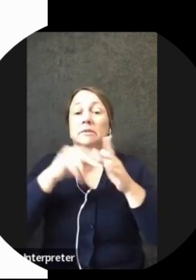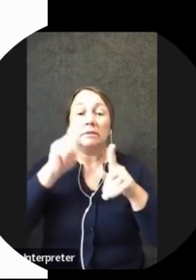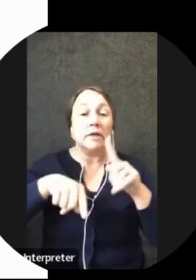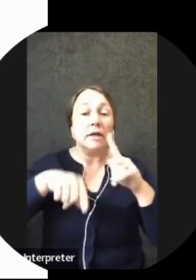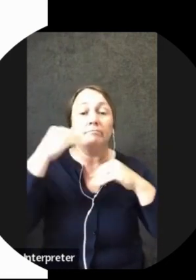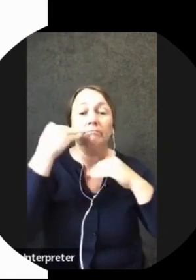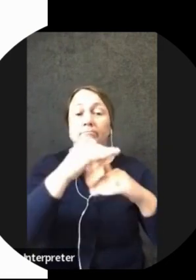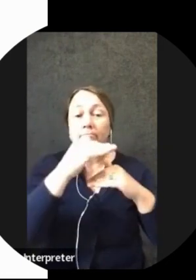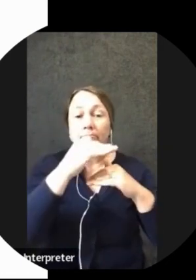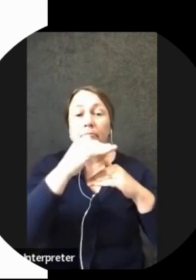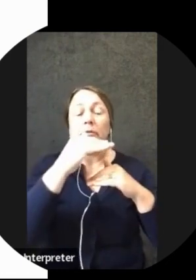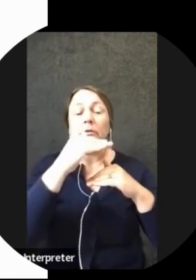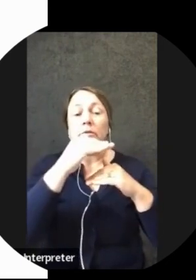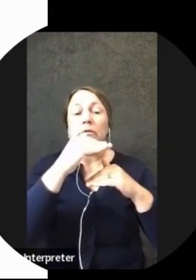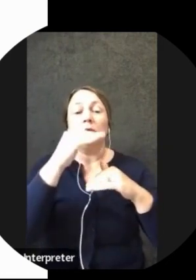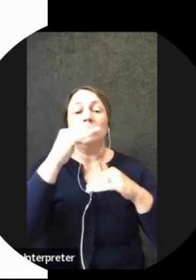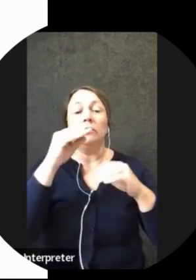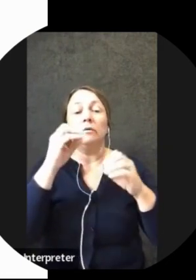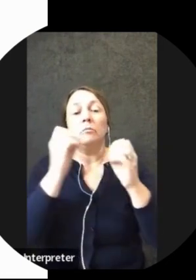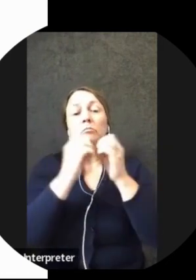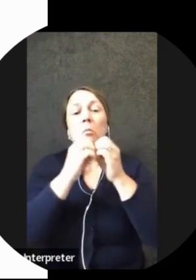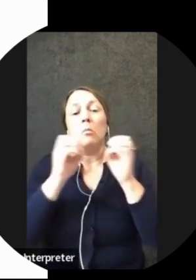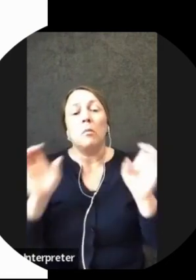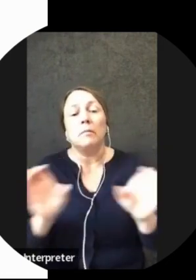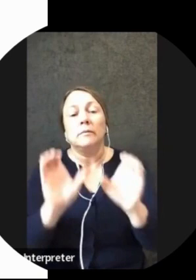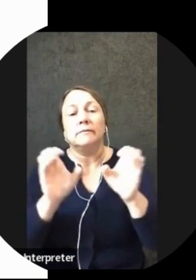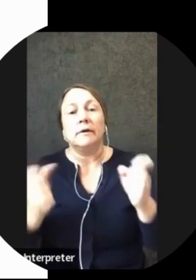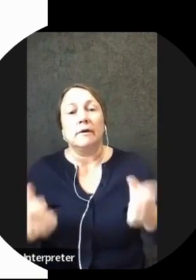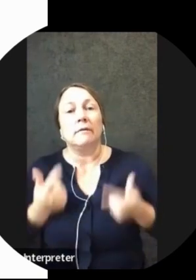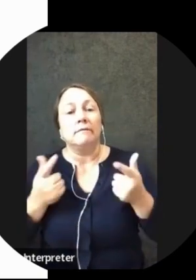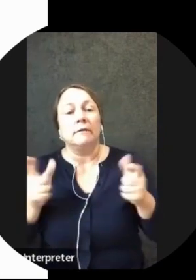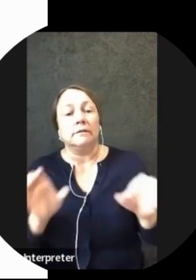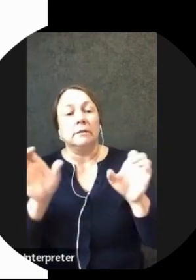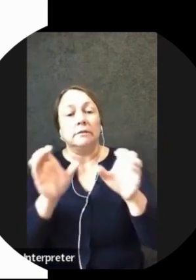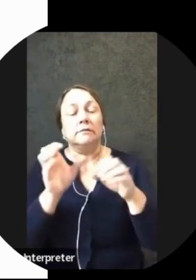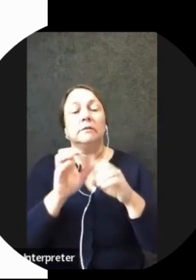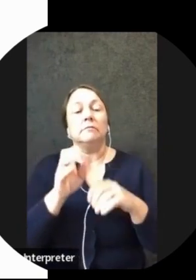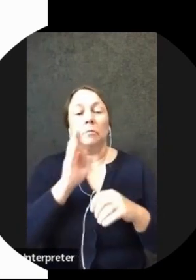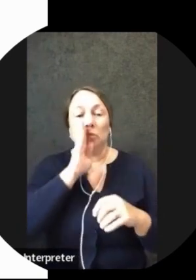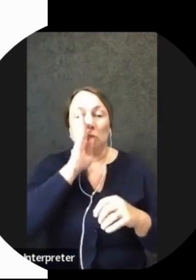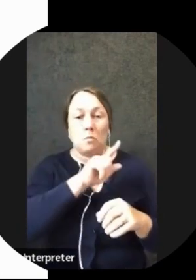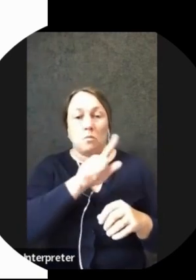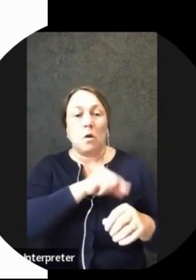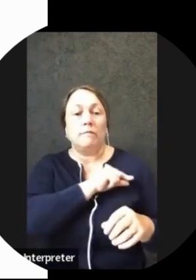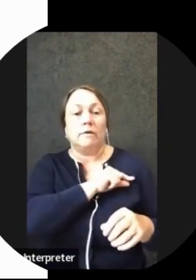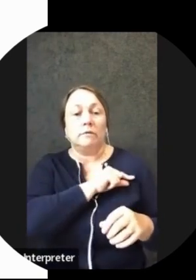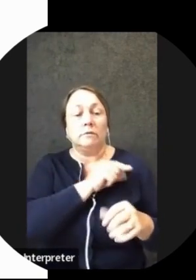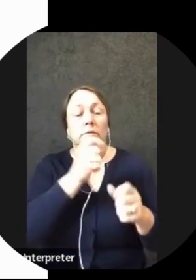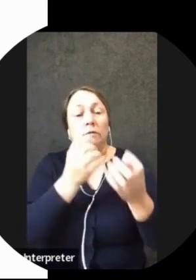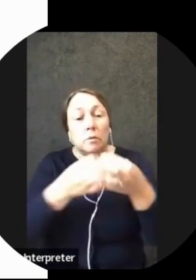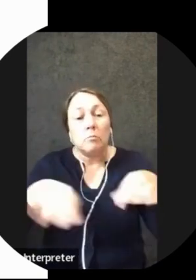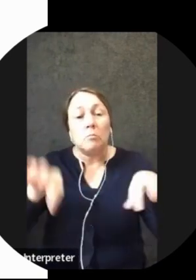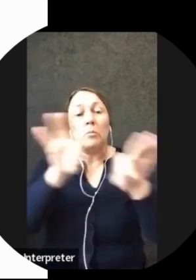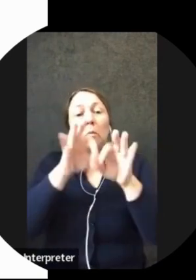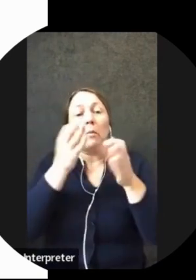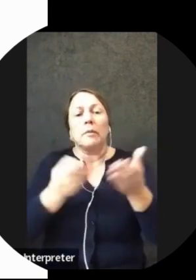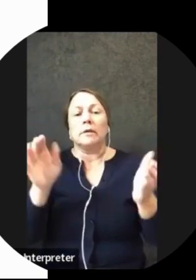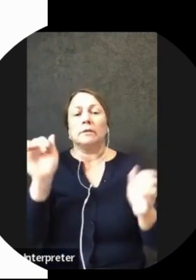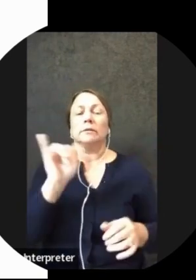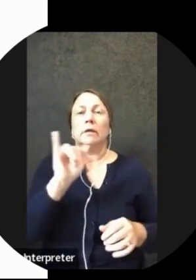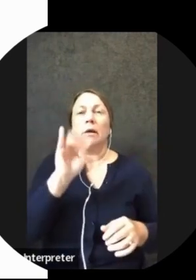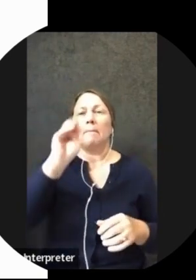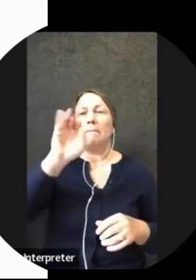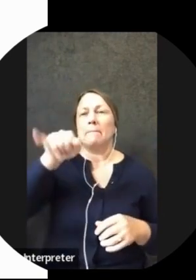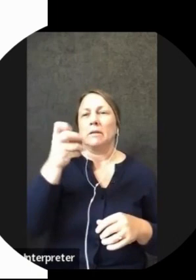that substantially limit major life activities will qualify. Major life activities include such things